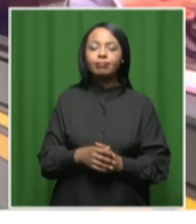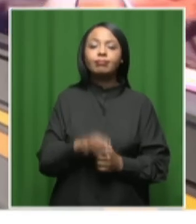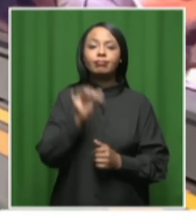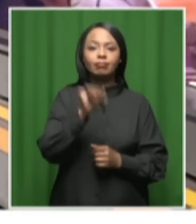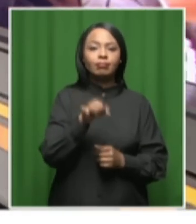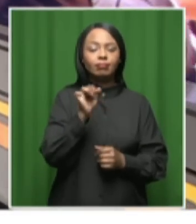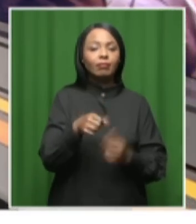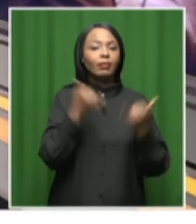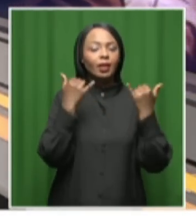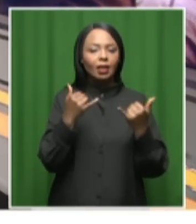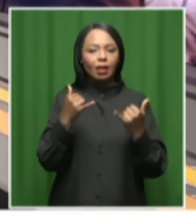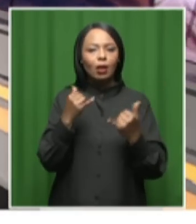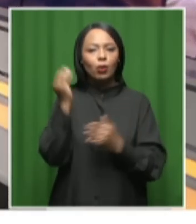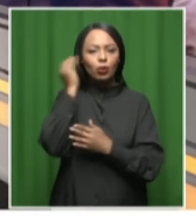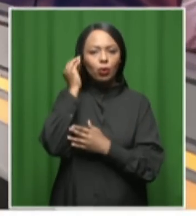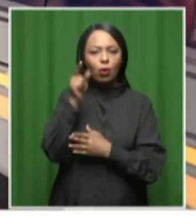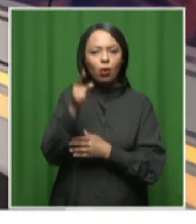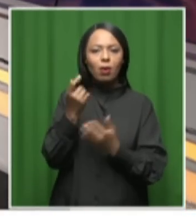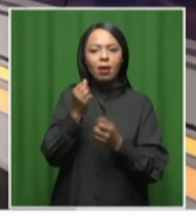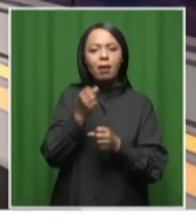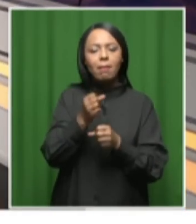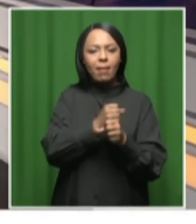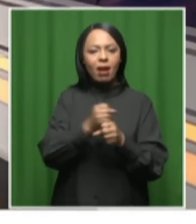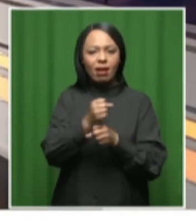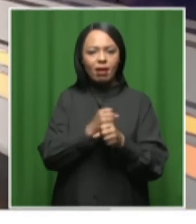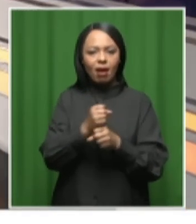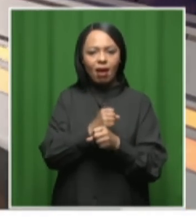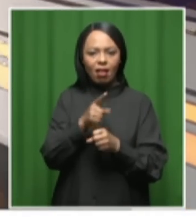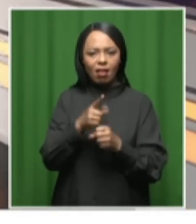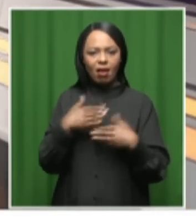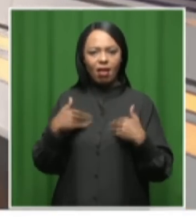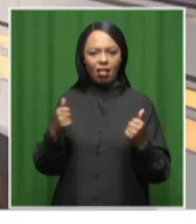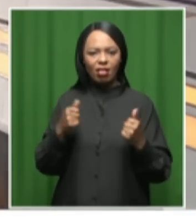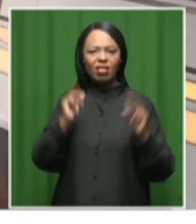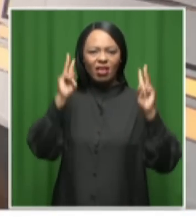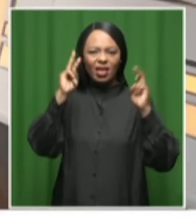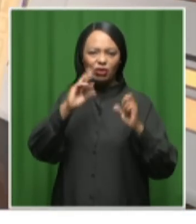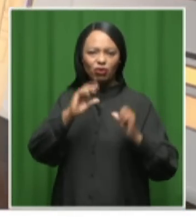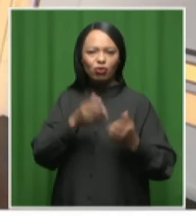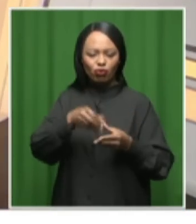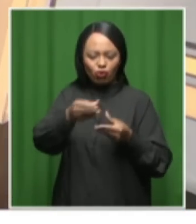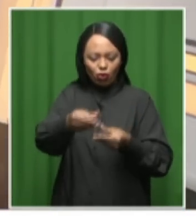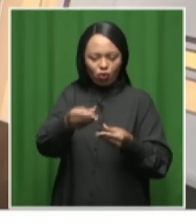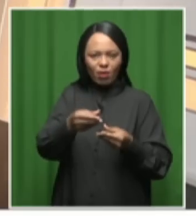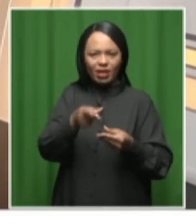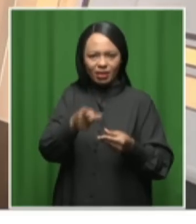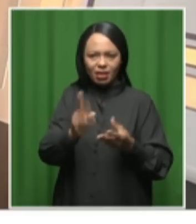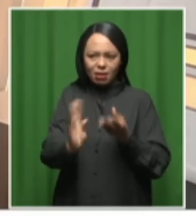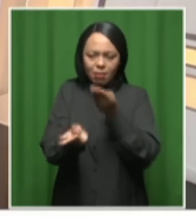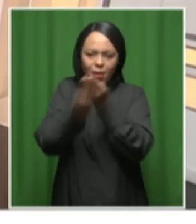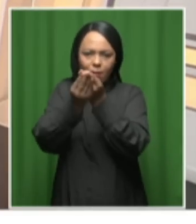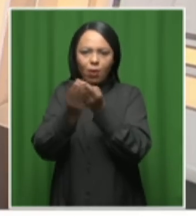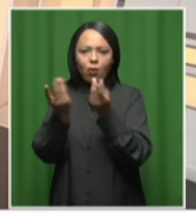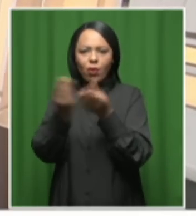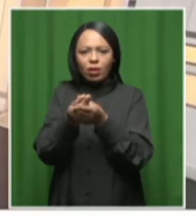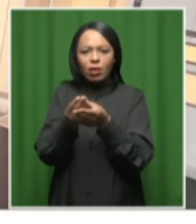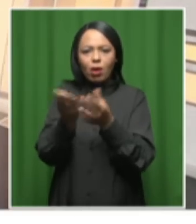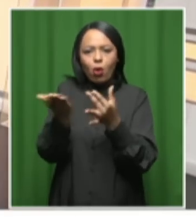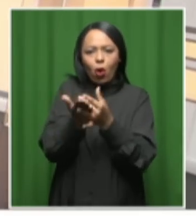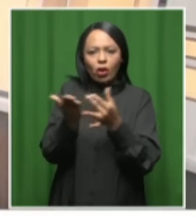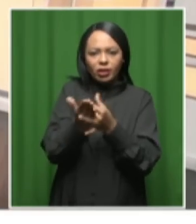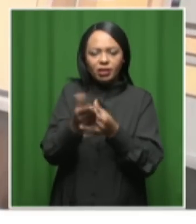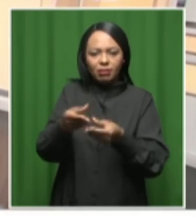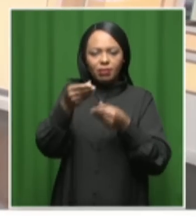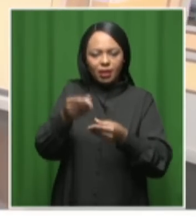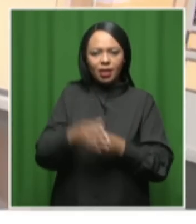heart of it, as we know, is this medical document, and which were filed with the court papers. But Judge Pietermaritzburg, who is presiding over